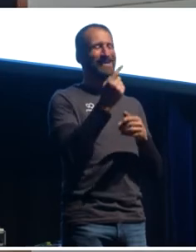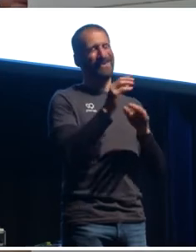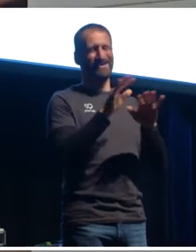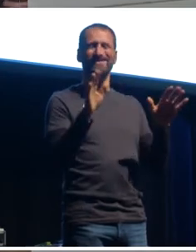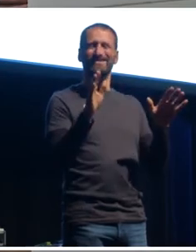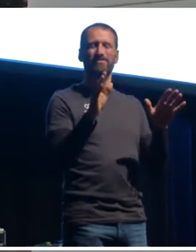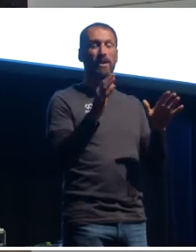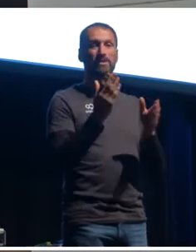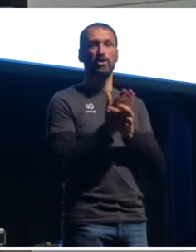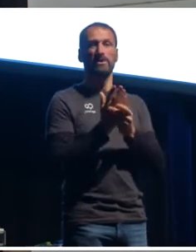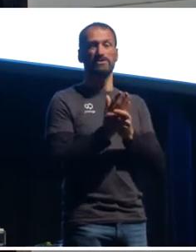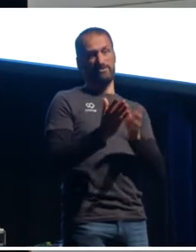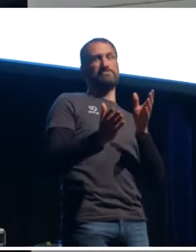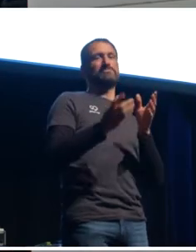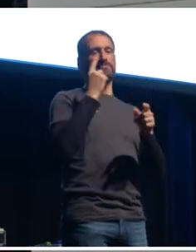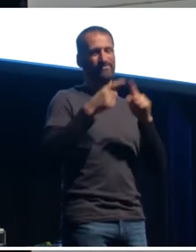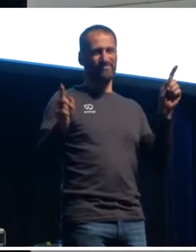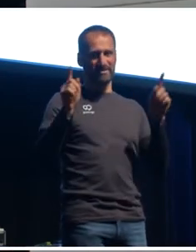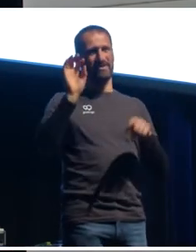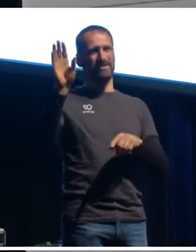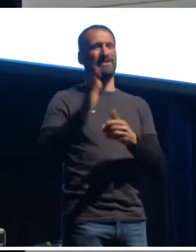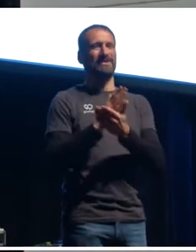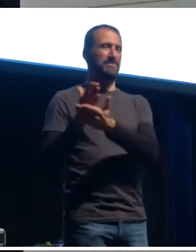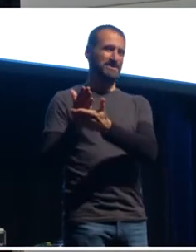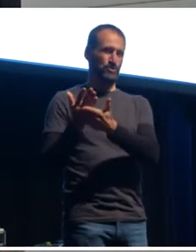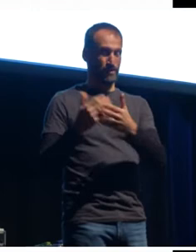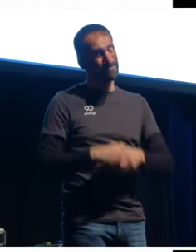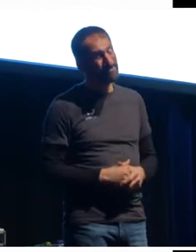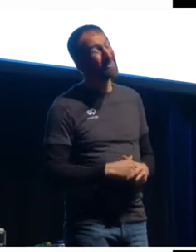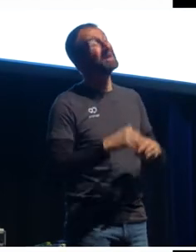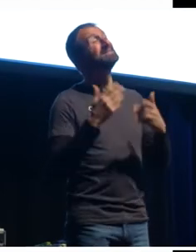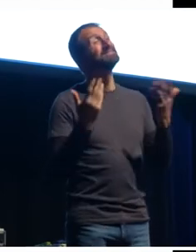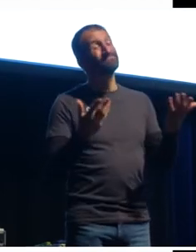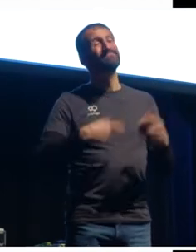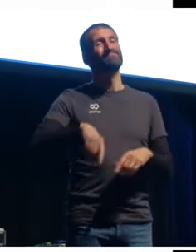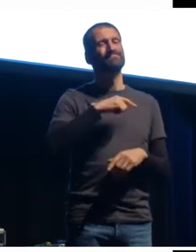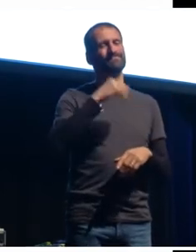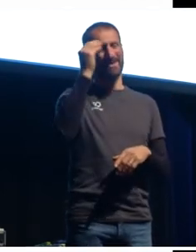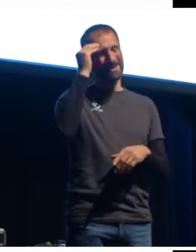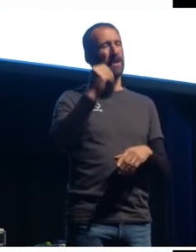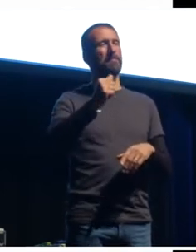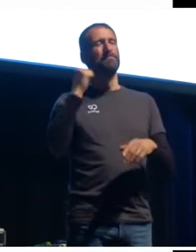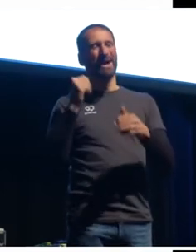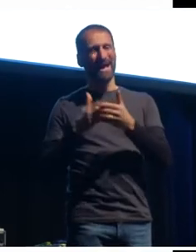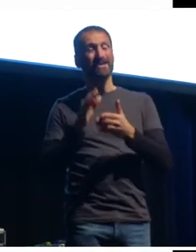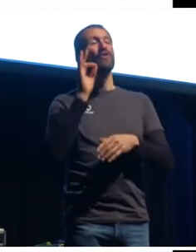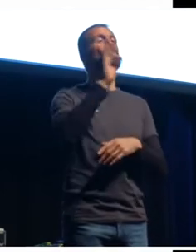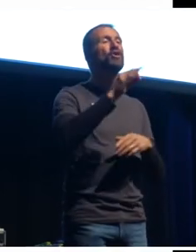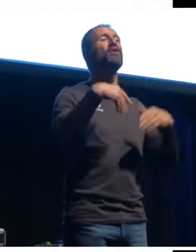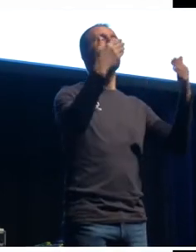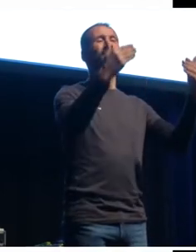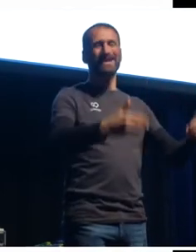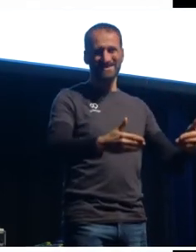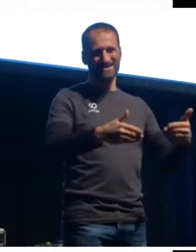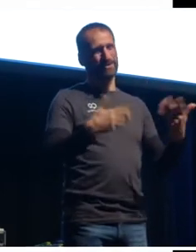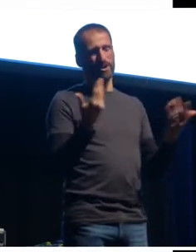convention completely different. So we looked into more things, and we learned about this thing called the backend for frontends, or BFFs,